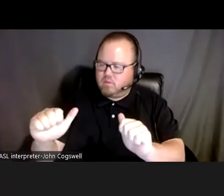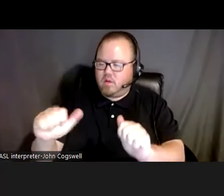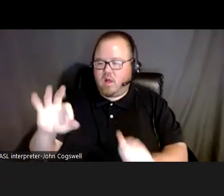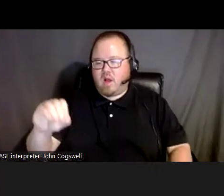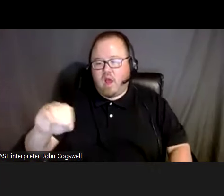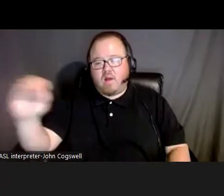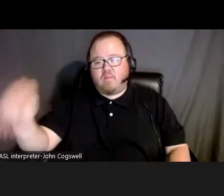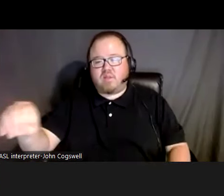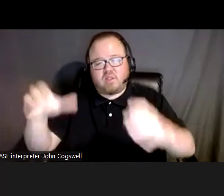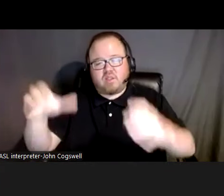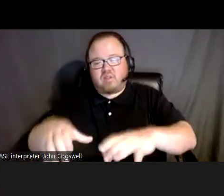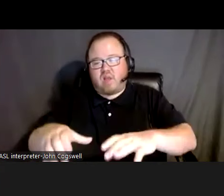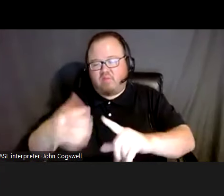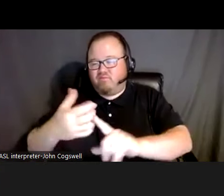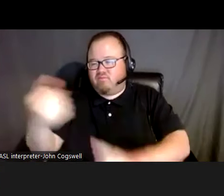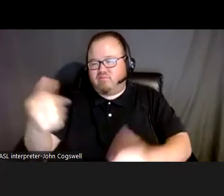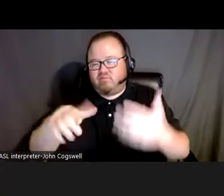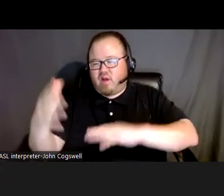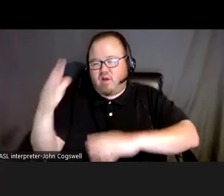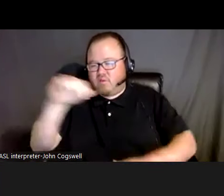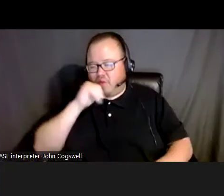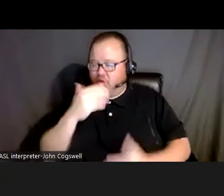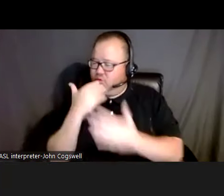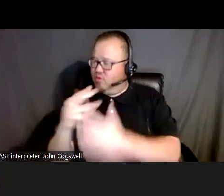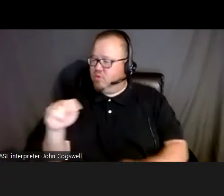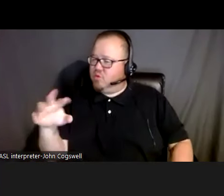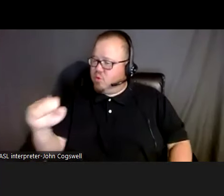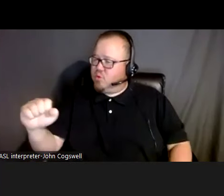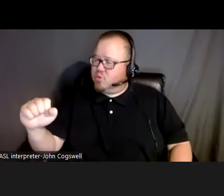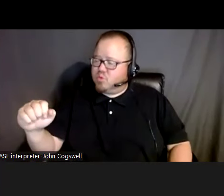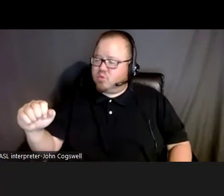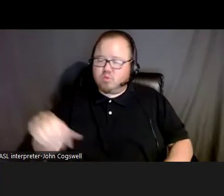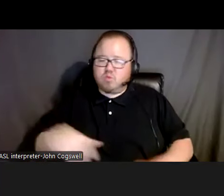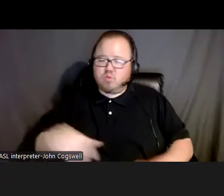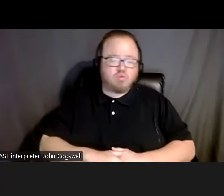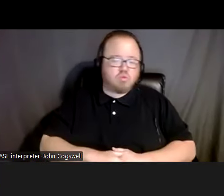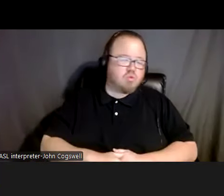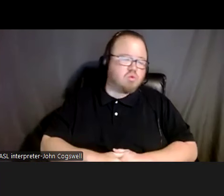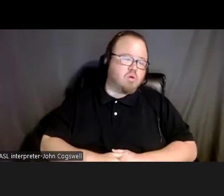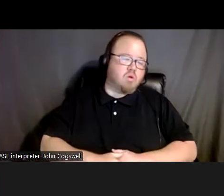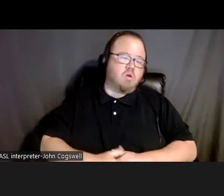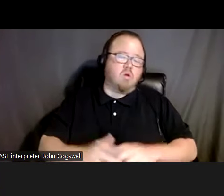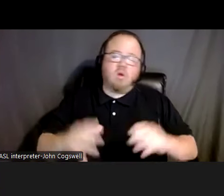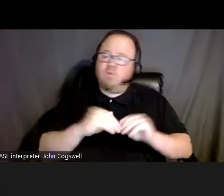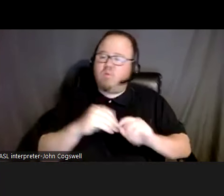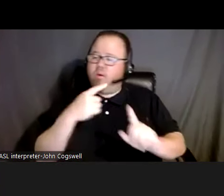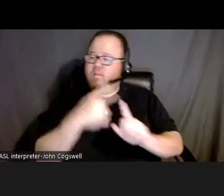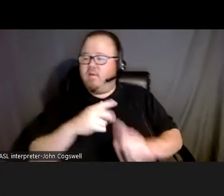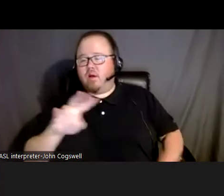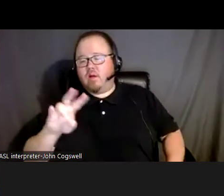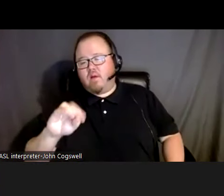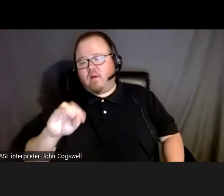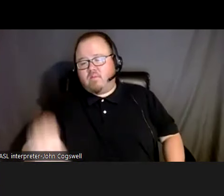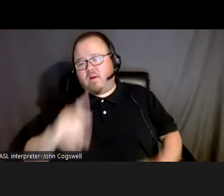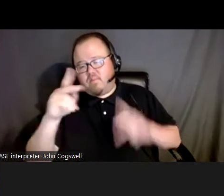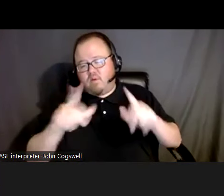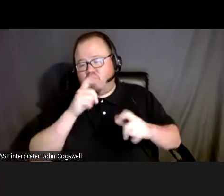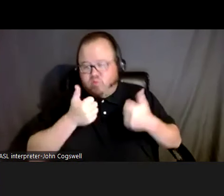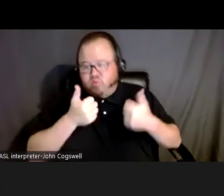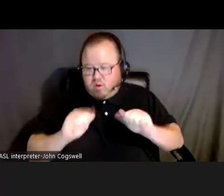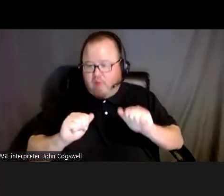going to die by suicide. That's really good news. And even more so, even more positive than that, 70% of people who make an